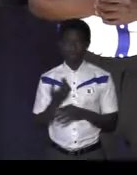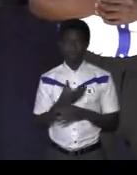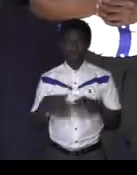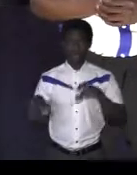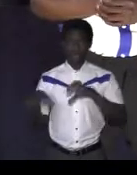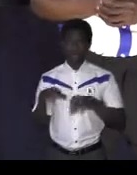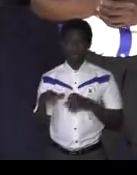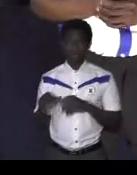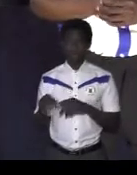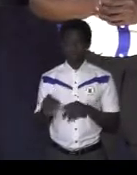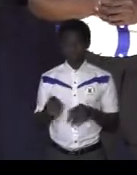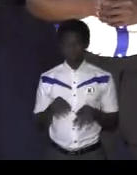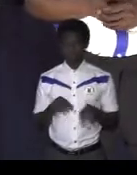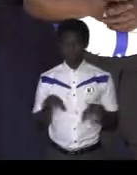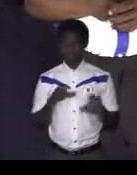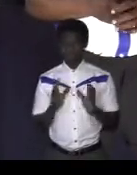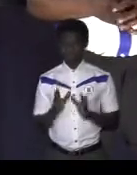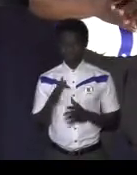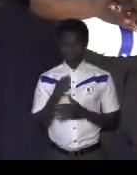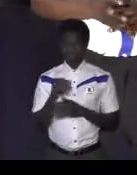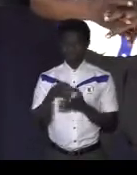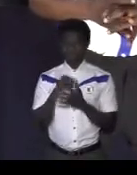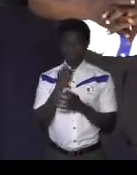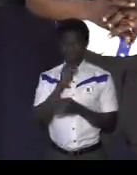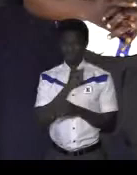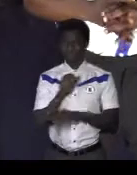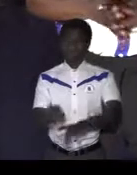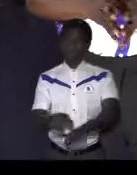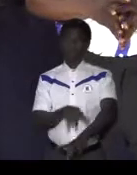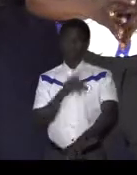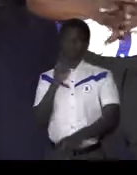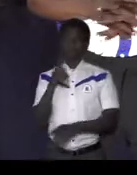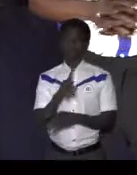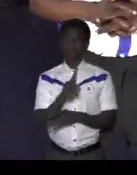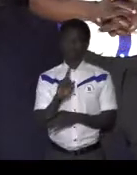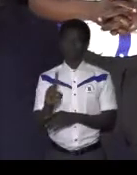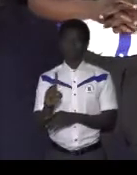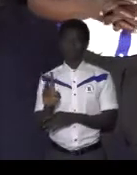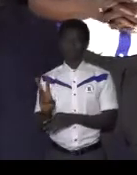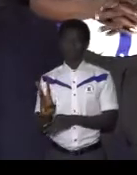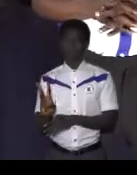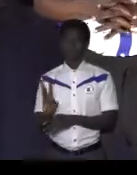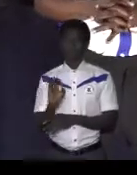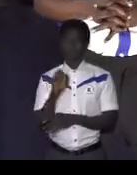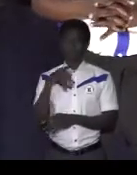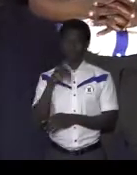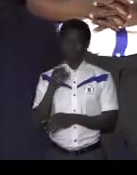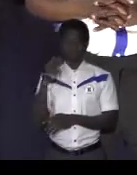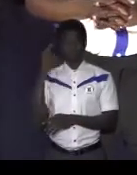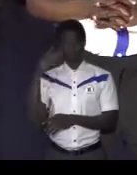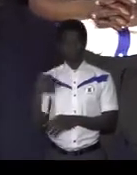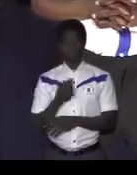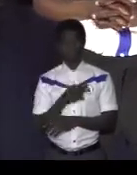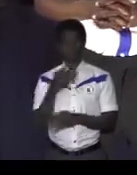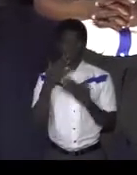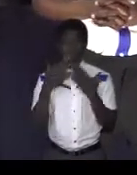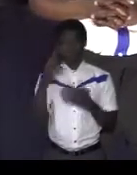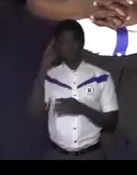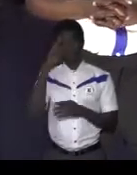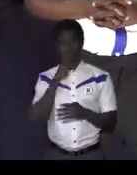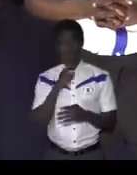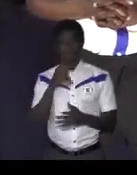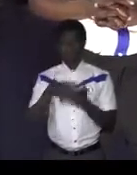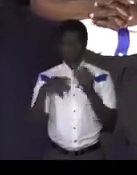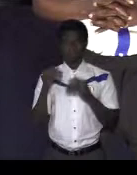active participants. It's been a long 116 episodes for us. We thank you for being part of the